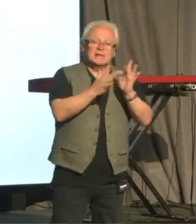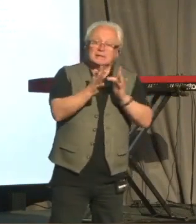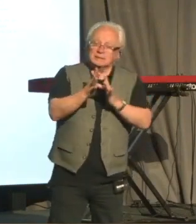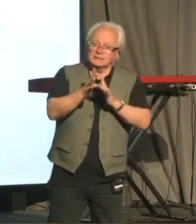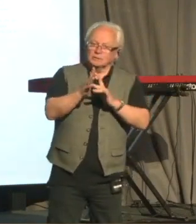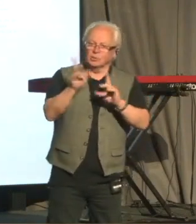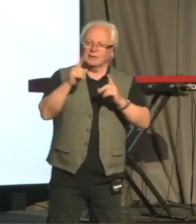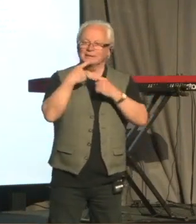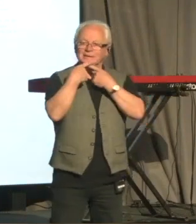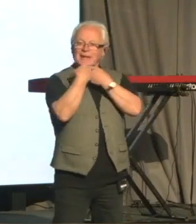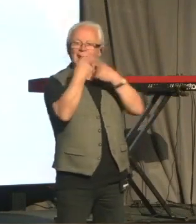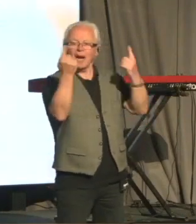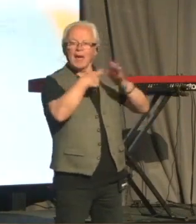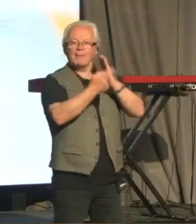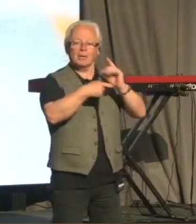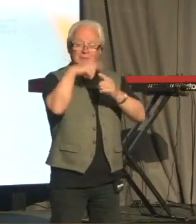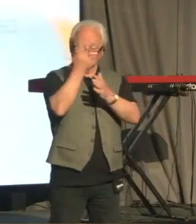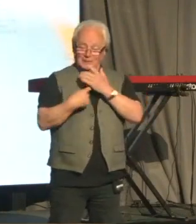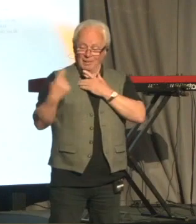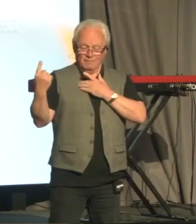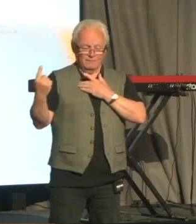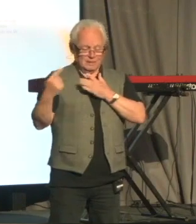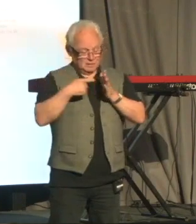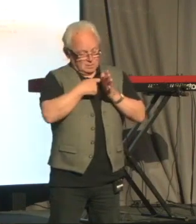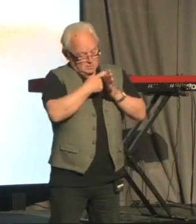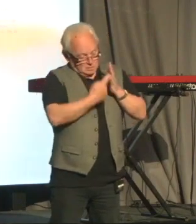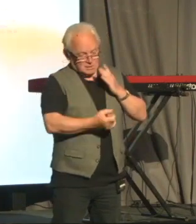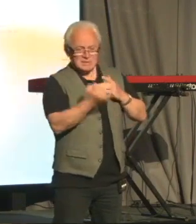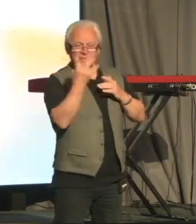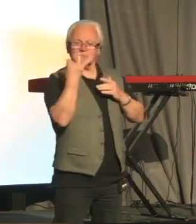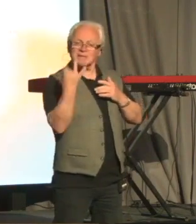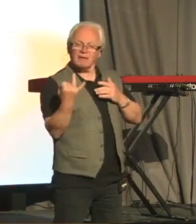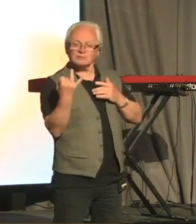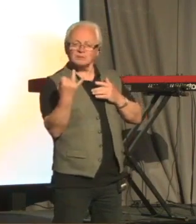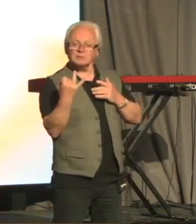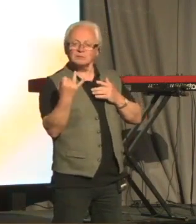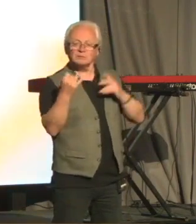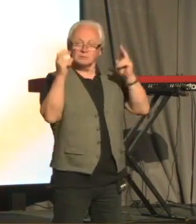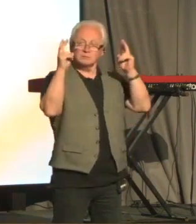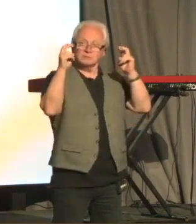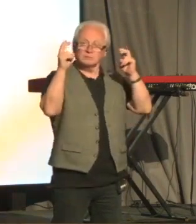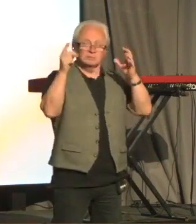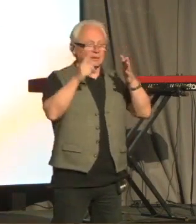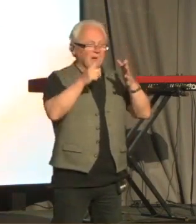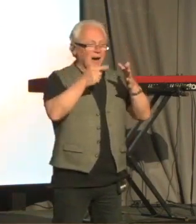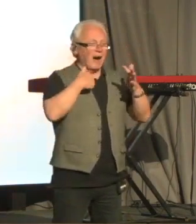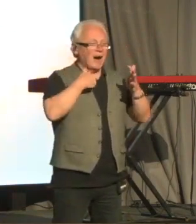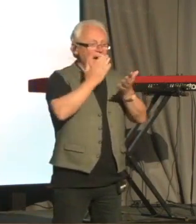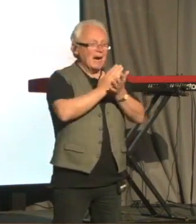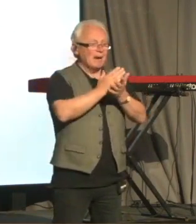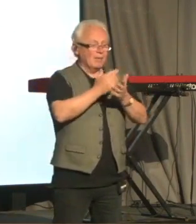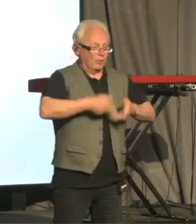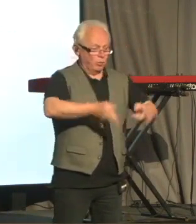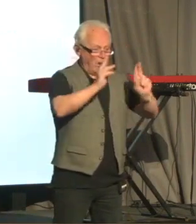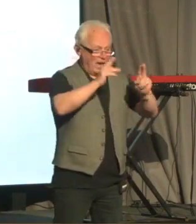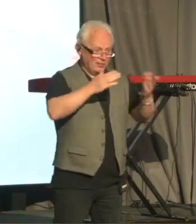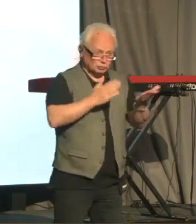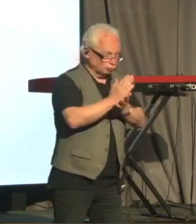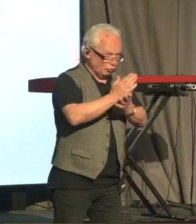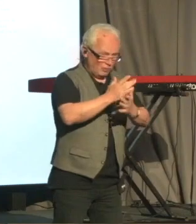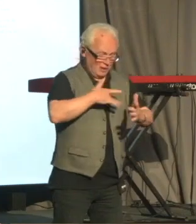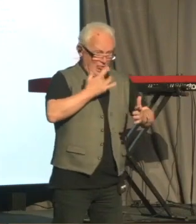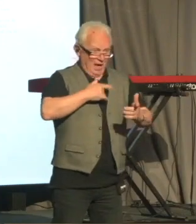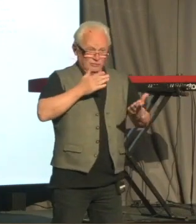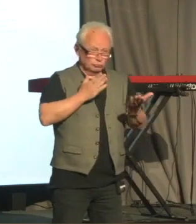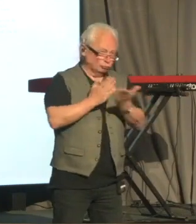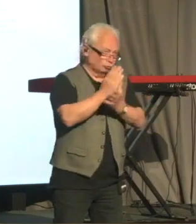himself. He says these seven I am statements. He says, "I am the way, the truth, and the life. I am the true vine. I am